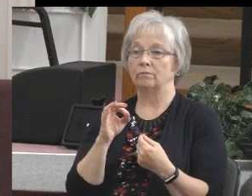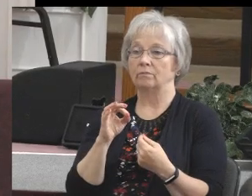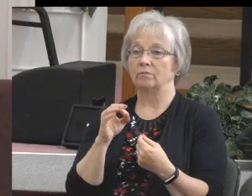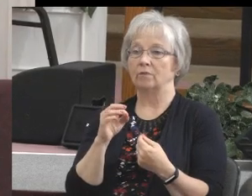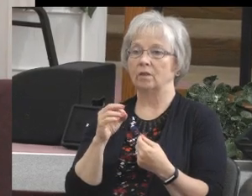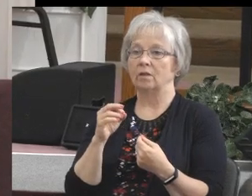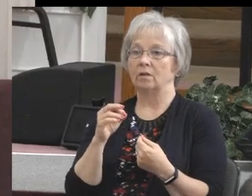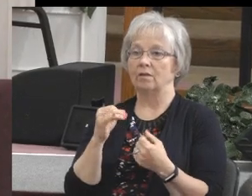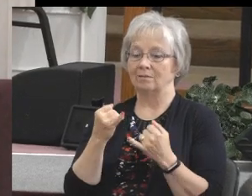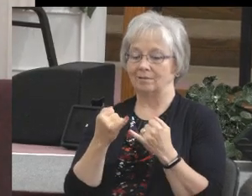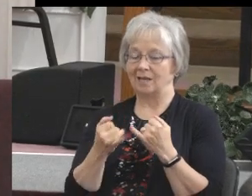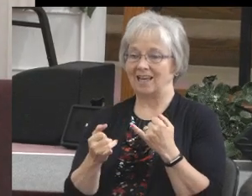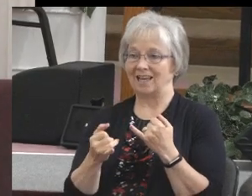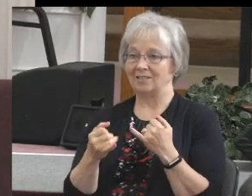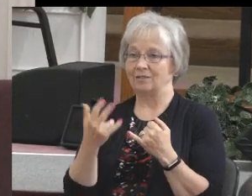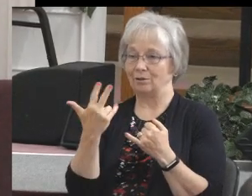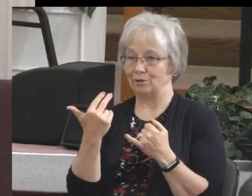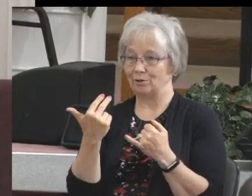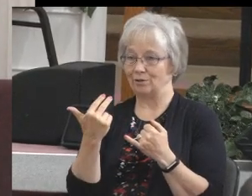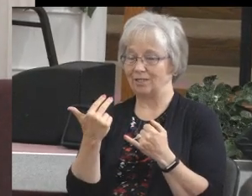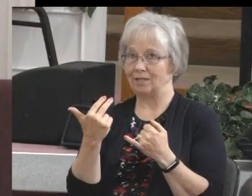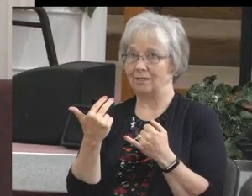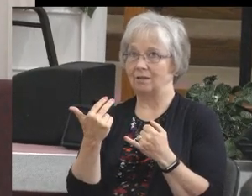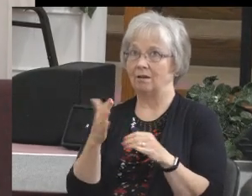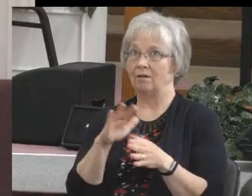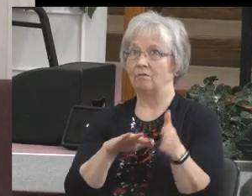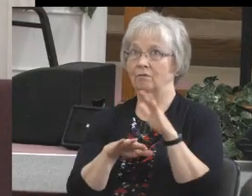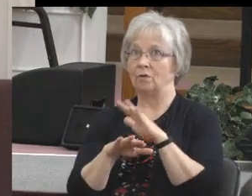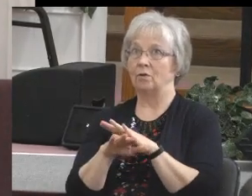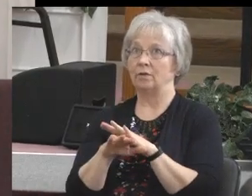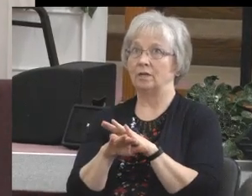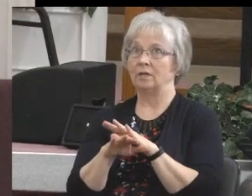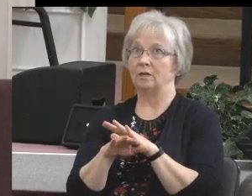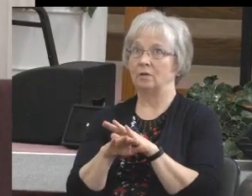And the 13th fold of the flag,